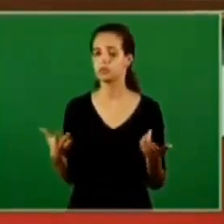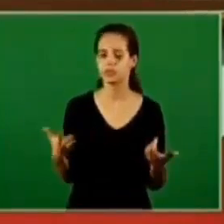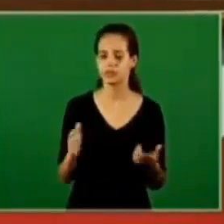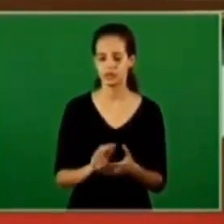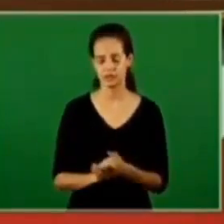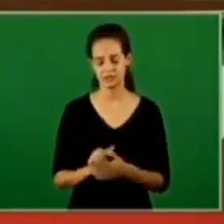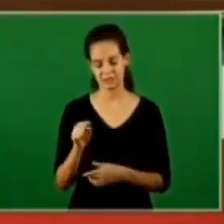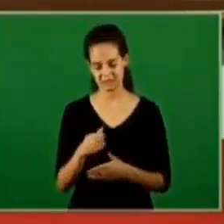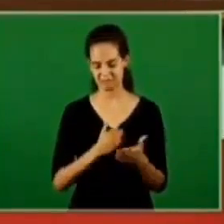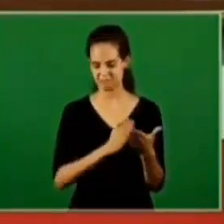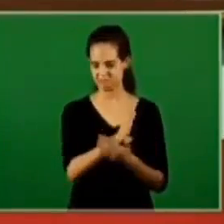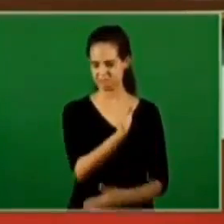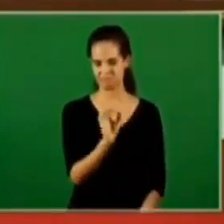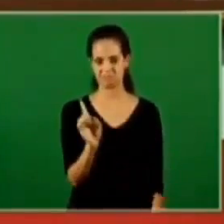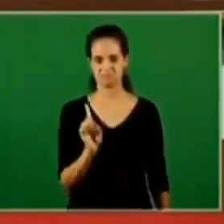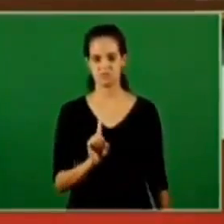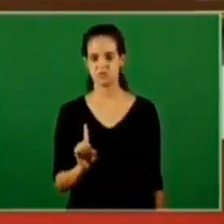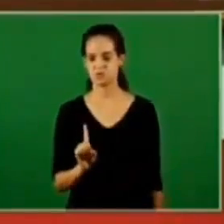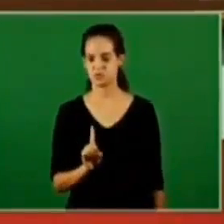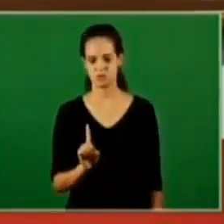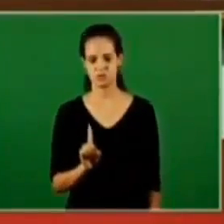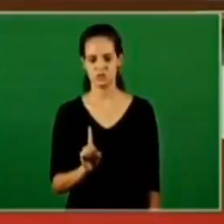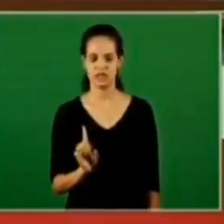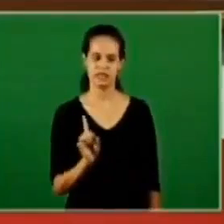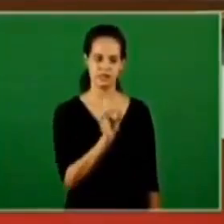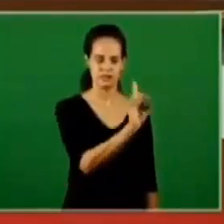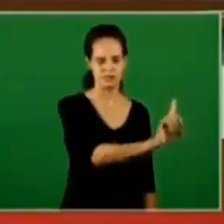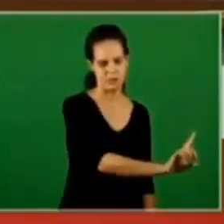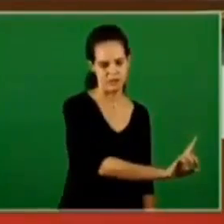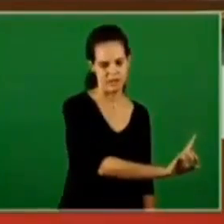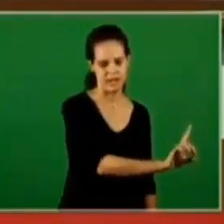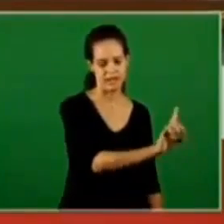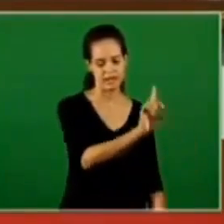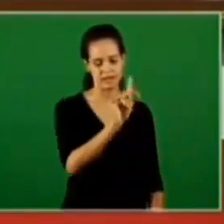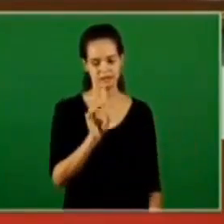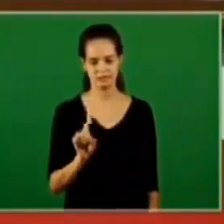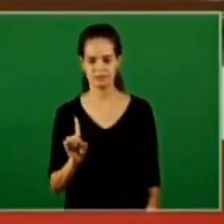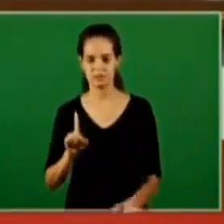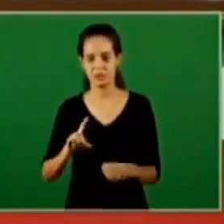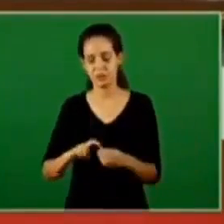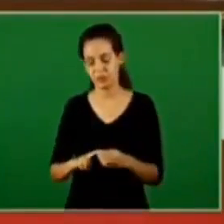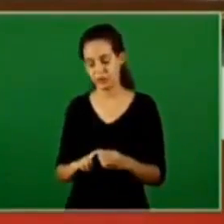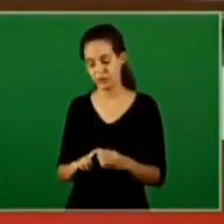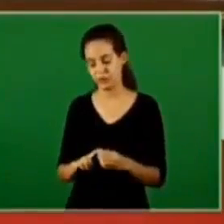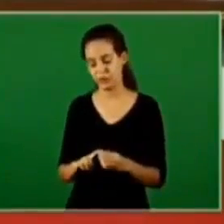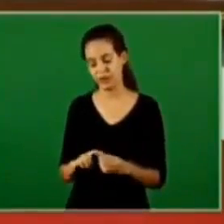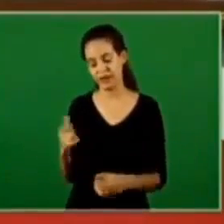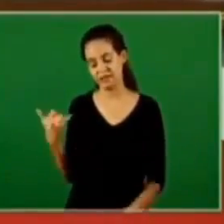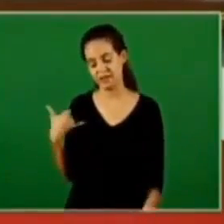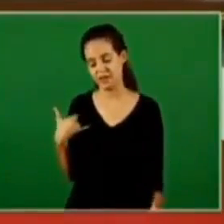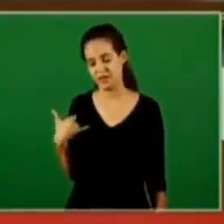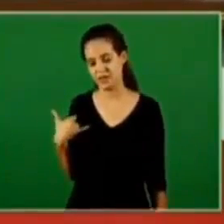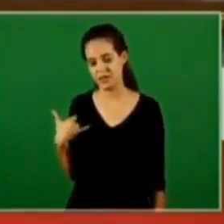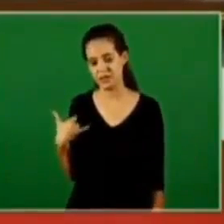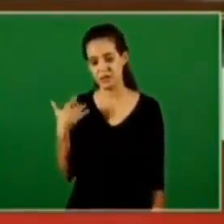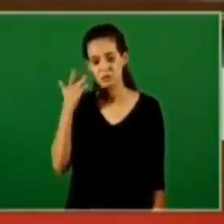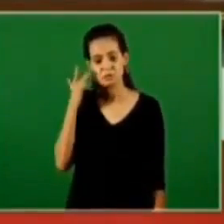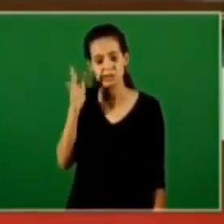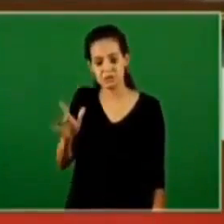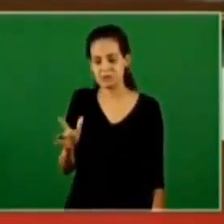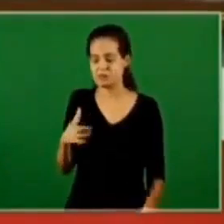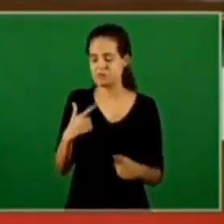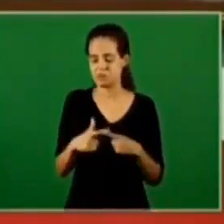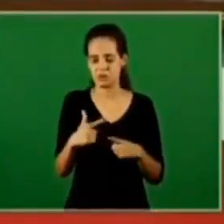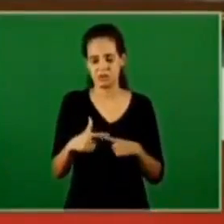Why is that? You're not going to pass. So when they came back, he came back, he said, yes. I don't know